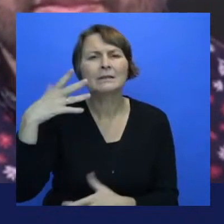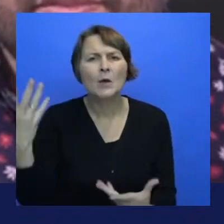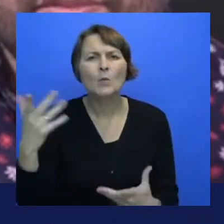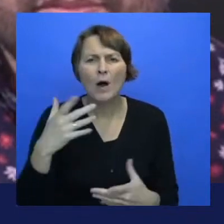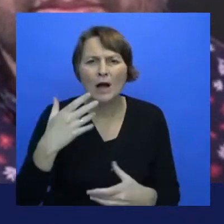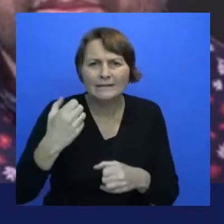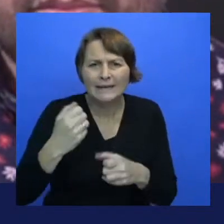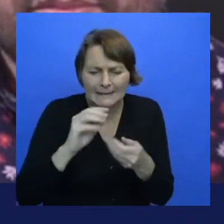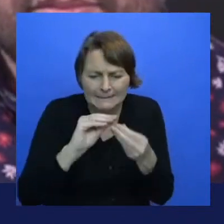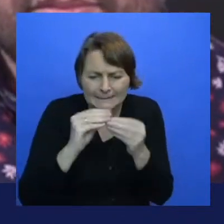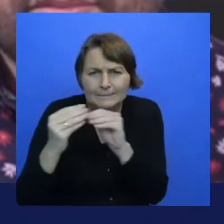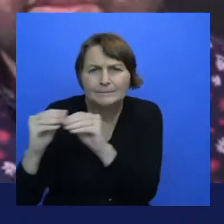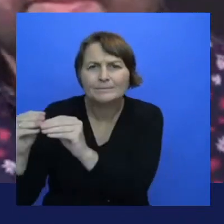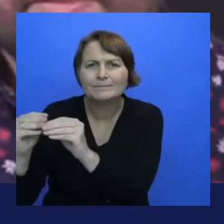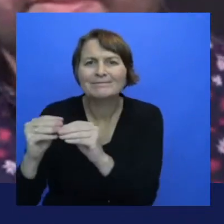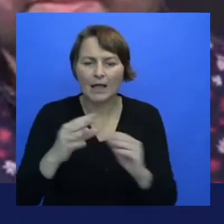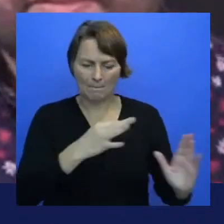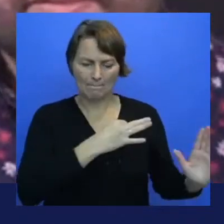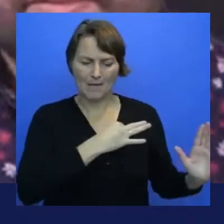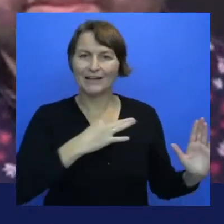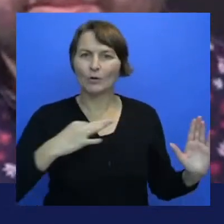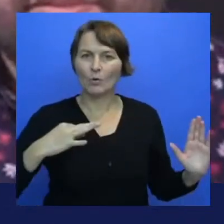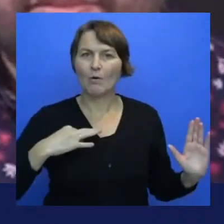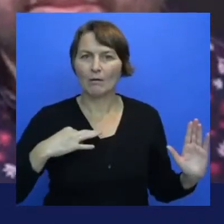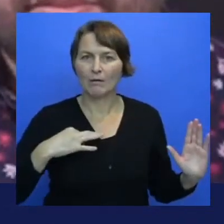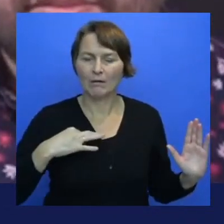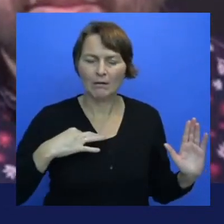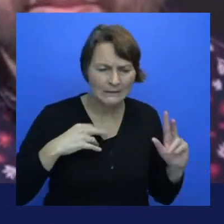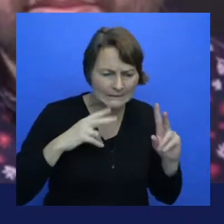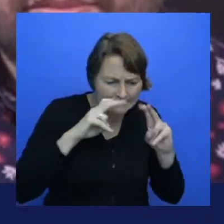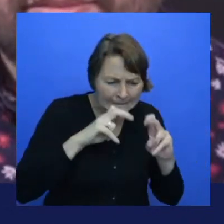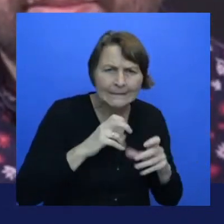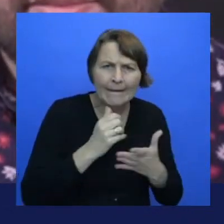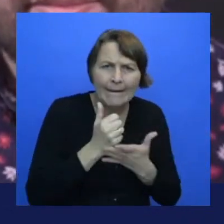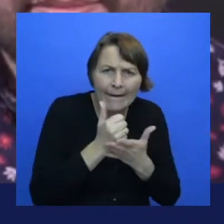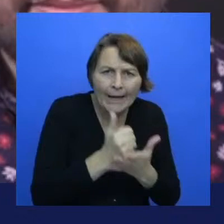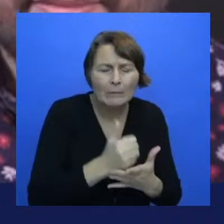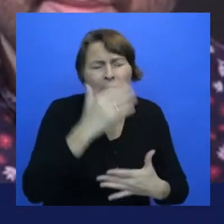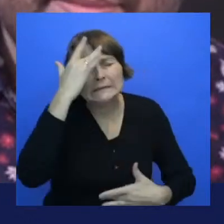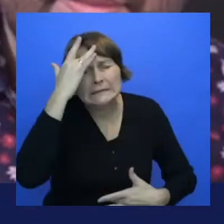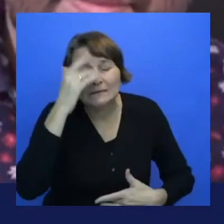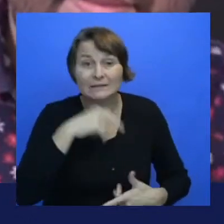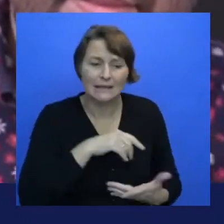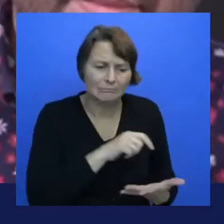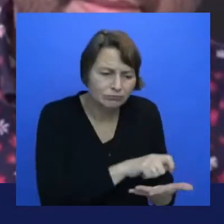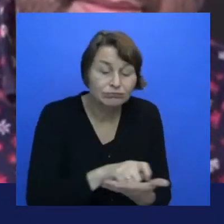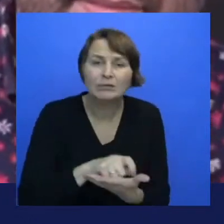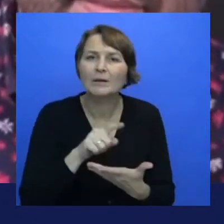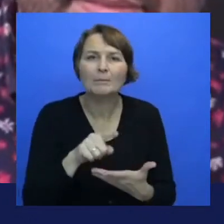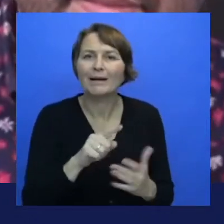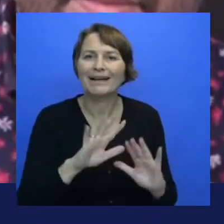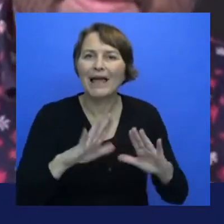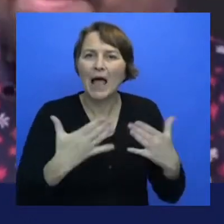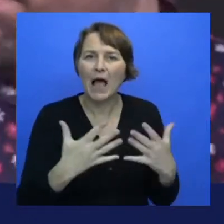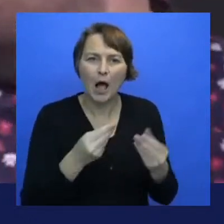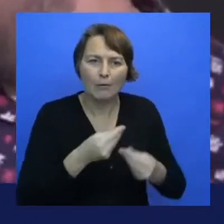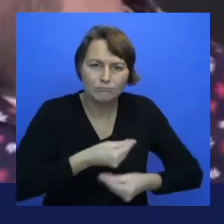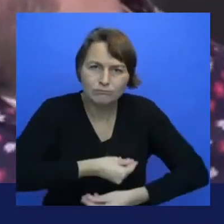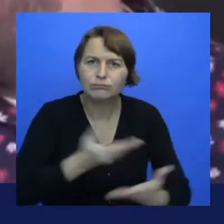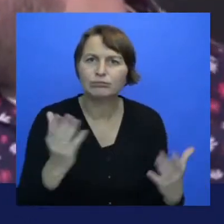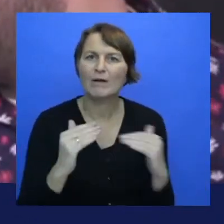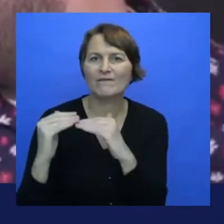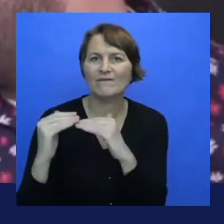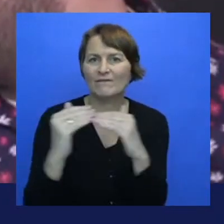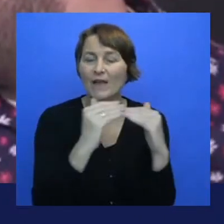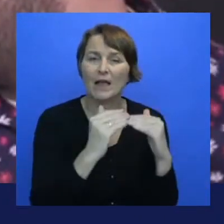to know that those diagnoses are fair across, you know, races, genders, lots of different things like that. And so what they use is toolkits